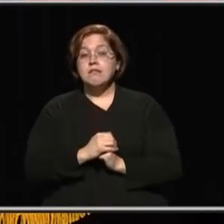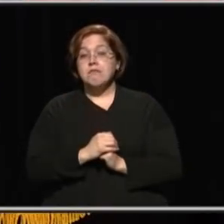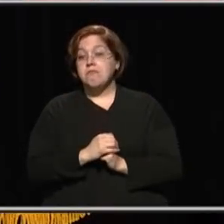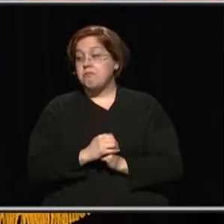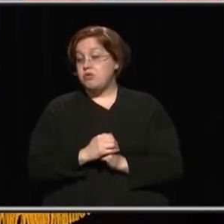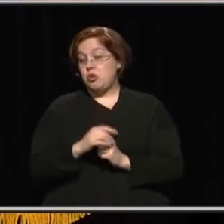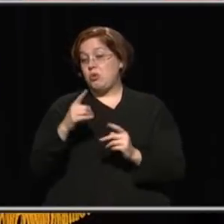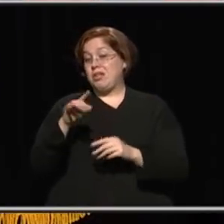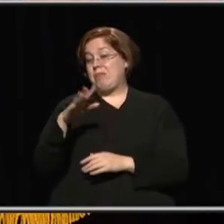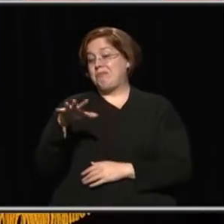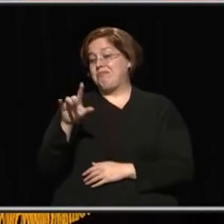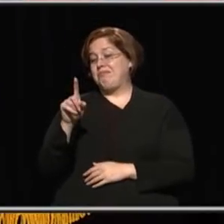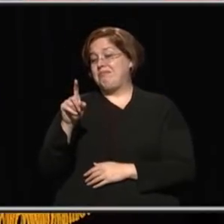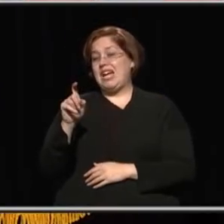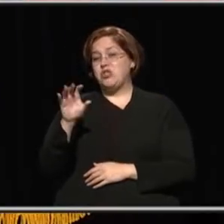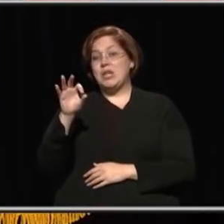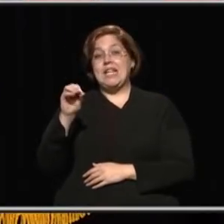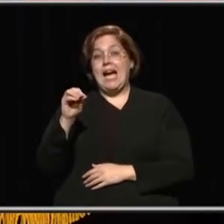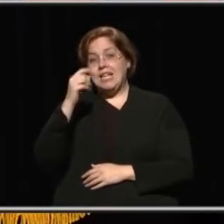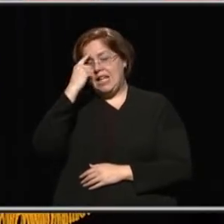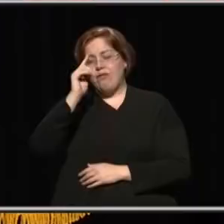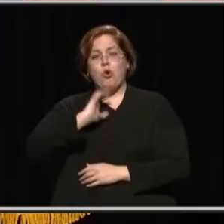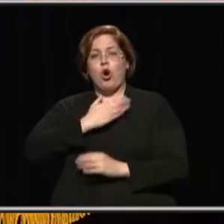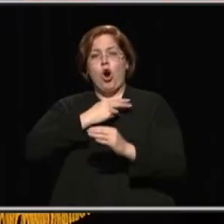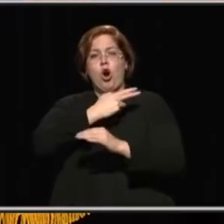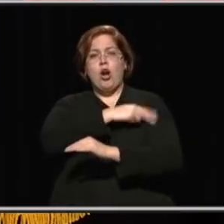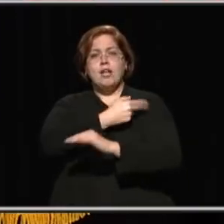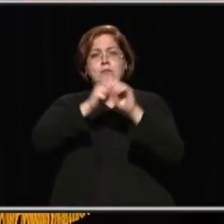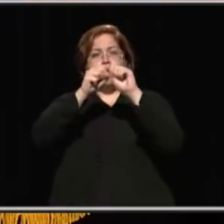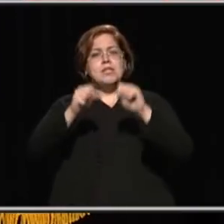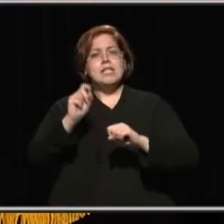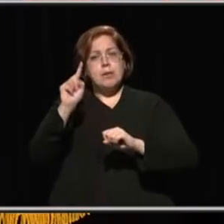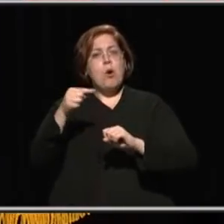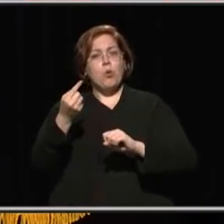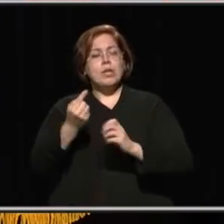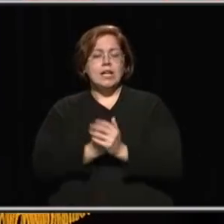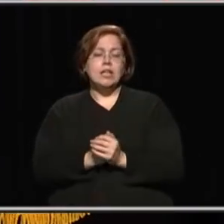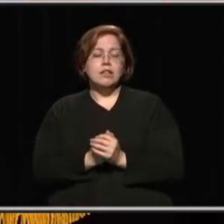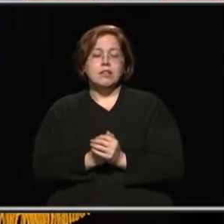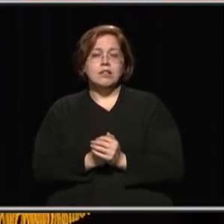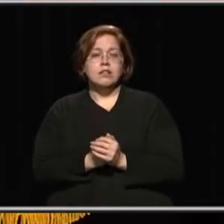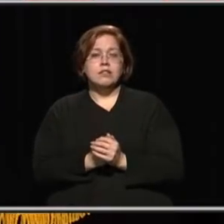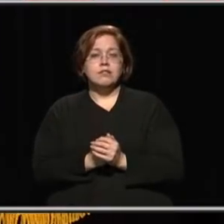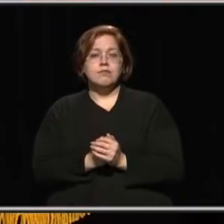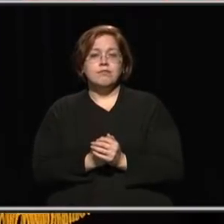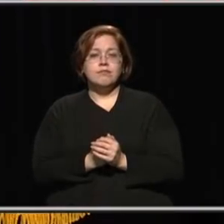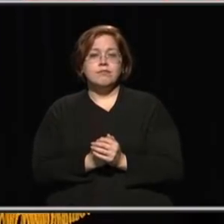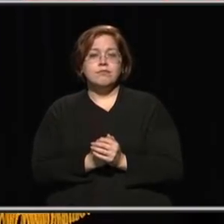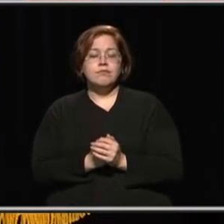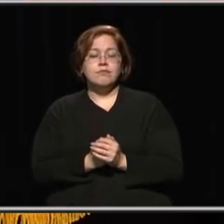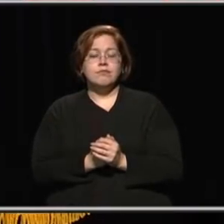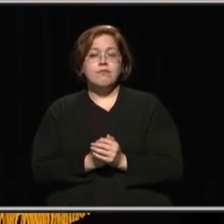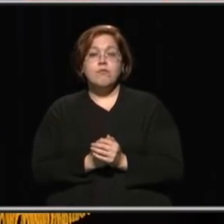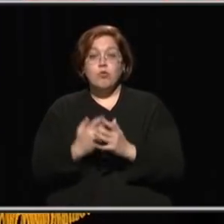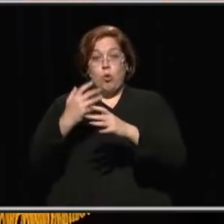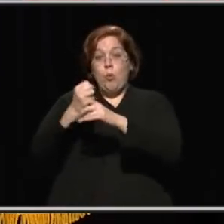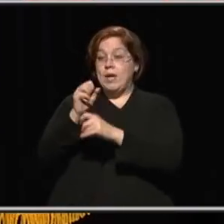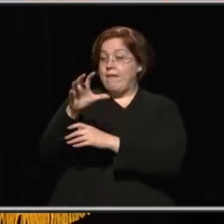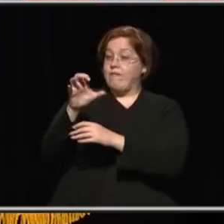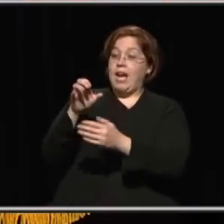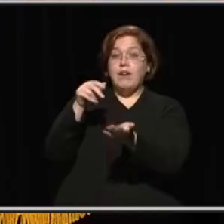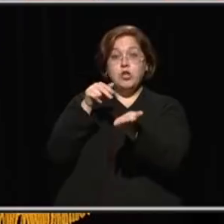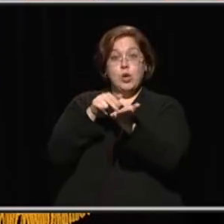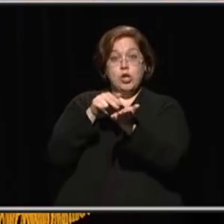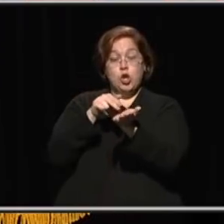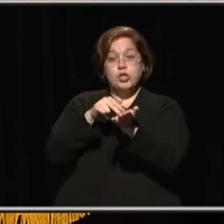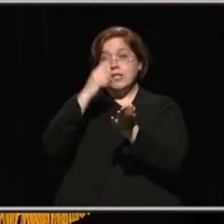at 190 just for Christus. Of nursing staff that we would need to manage. You know, when we get 500 nurses in here,